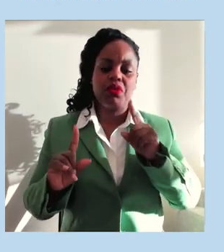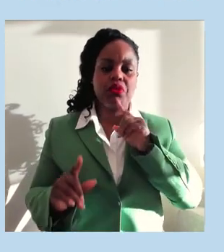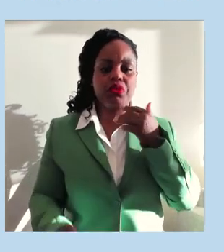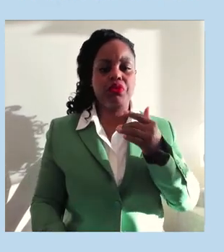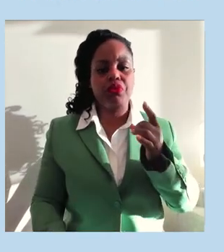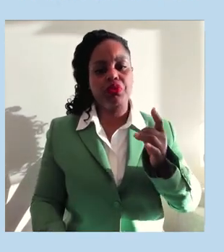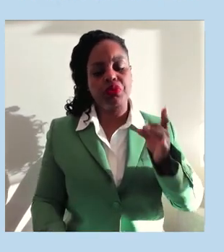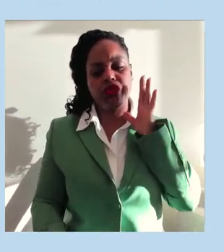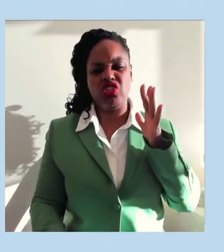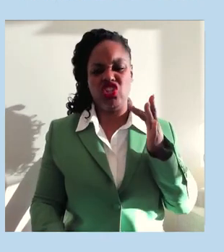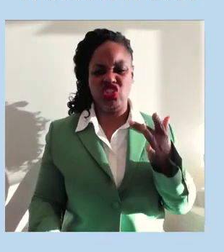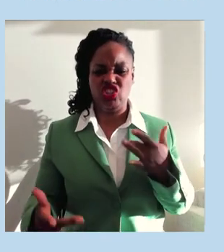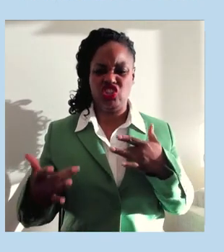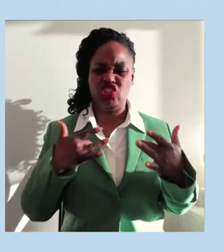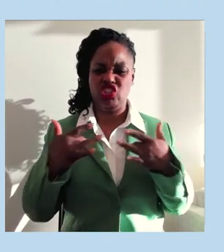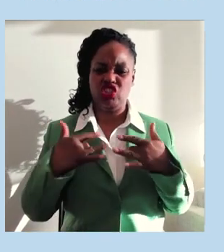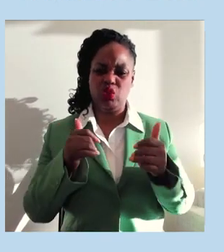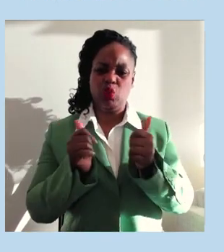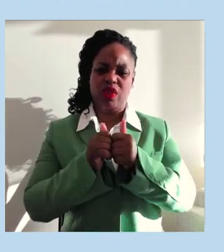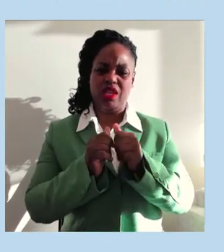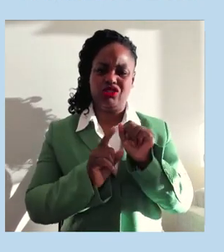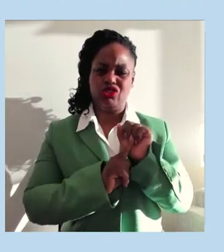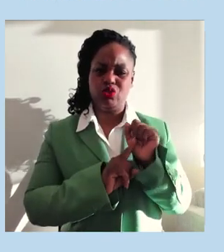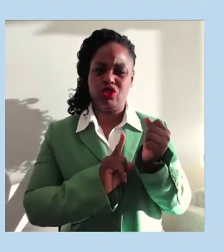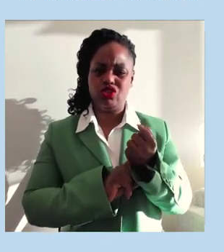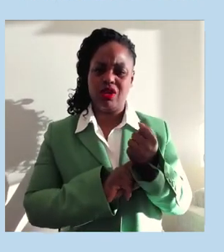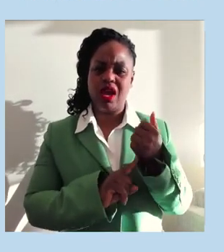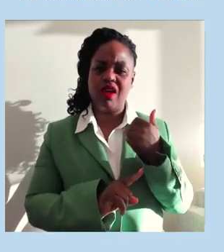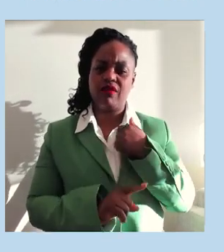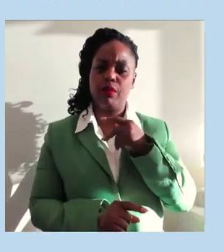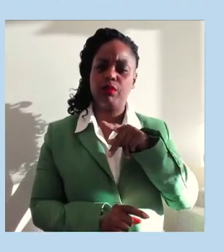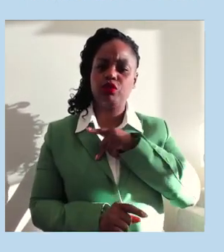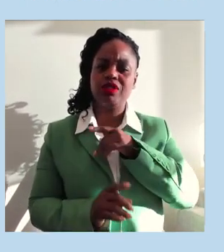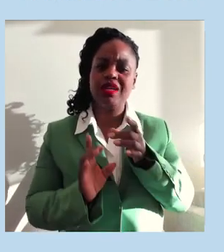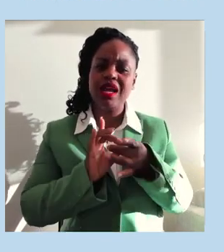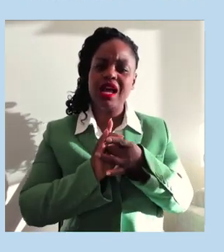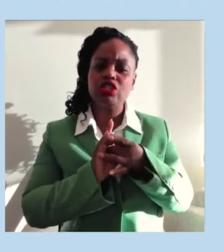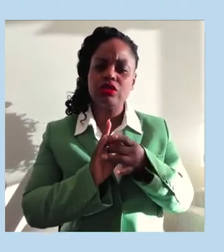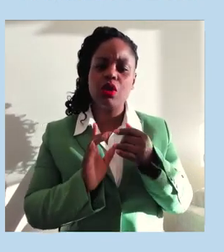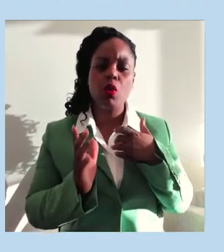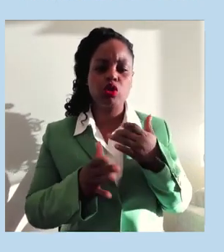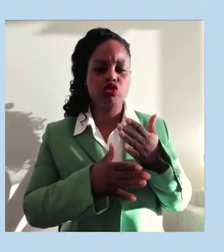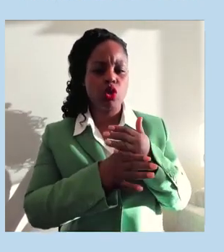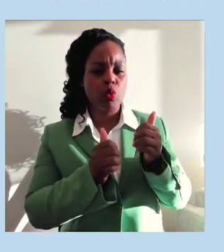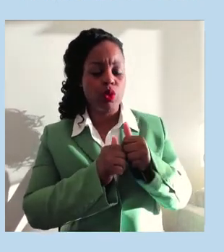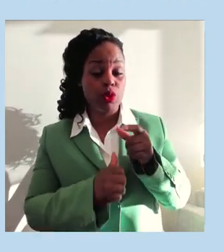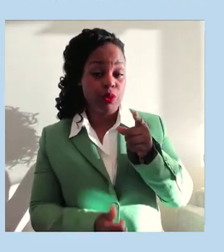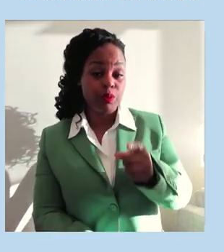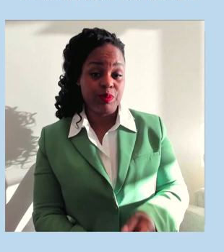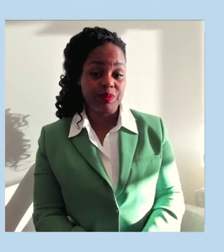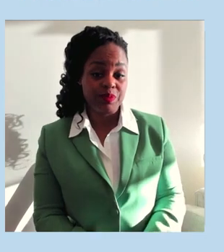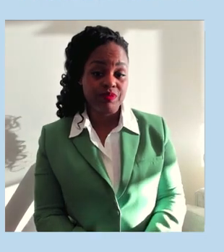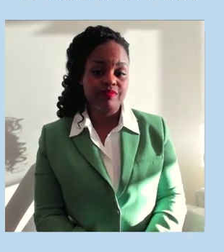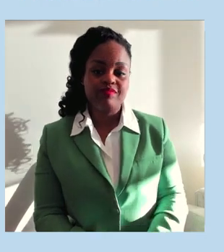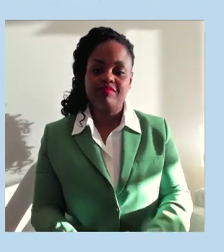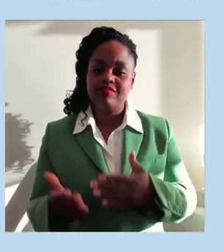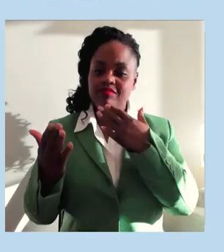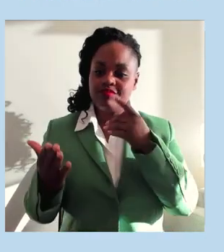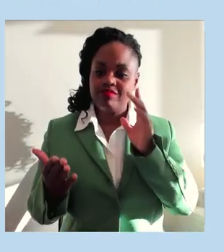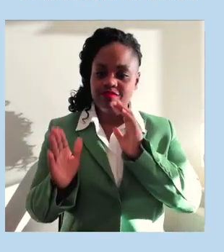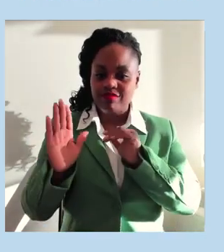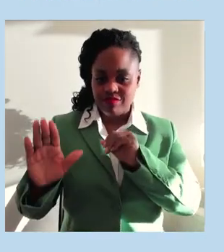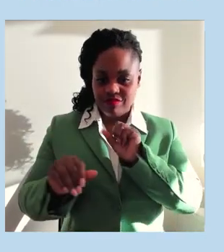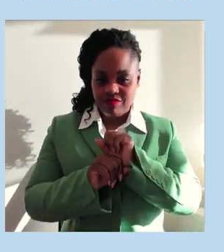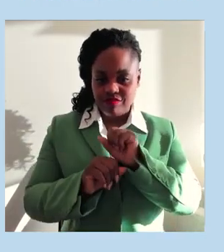personal connection that I just wanted to share. So thank you for the work that you've done. And we are all thinking of you, your family, your